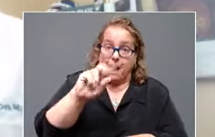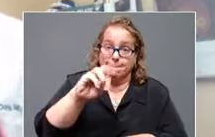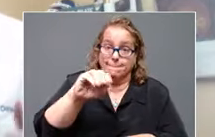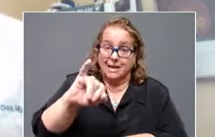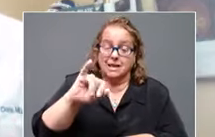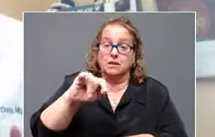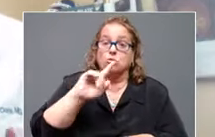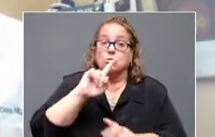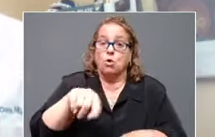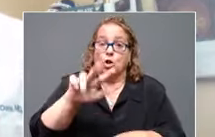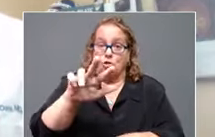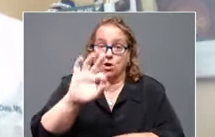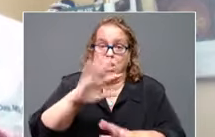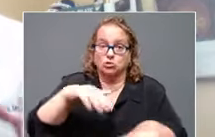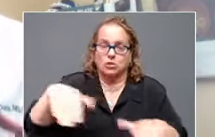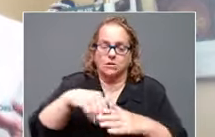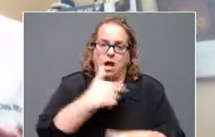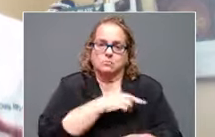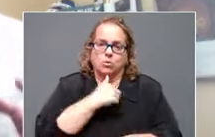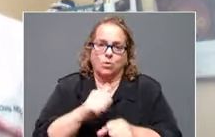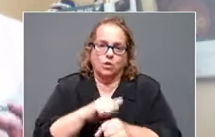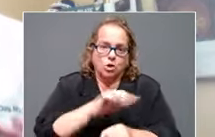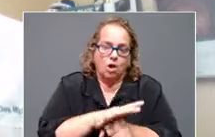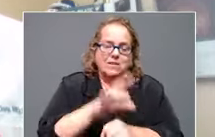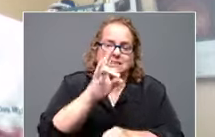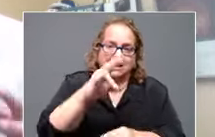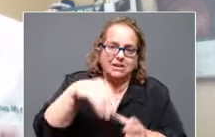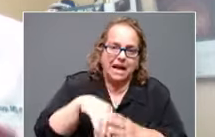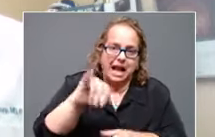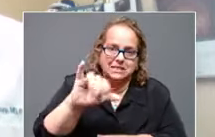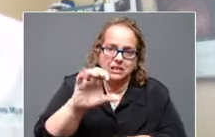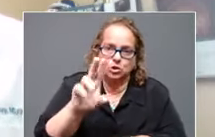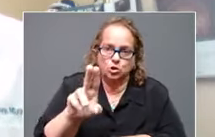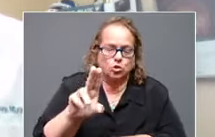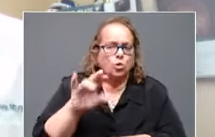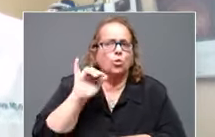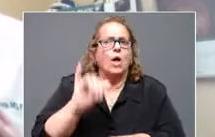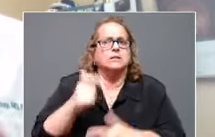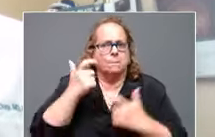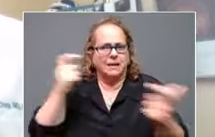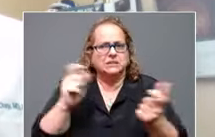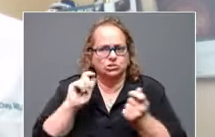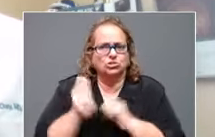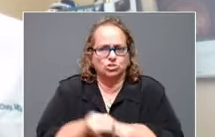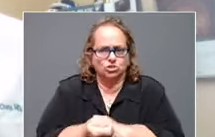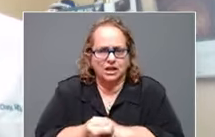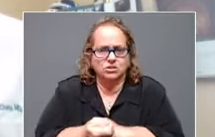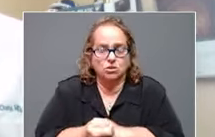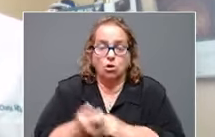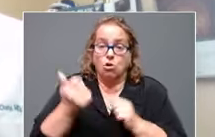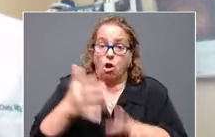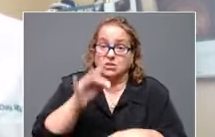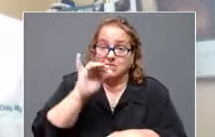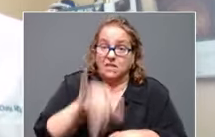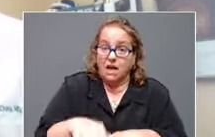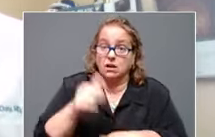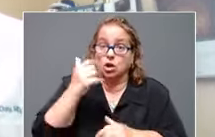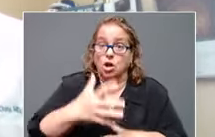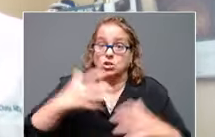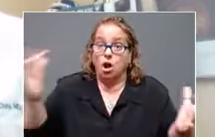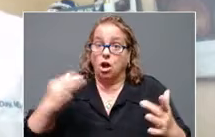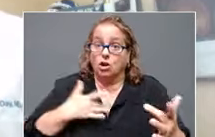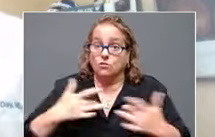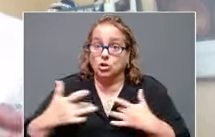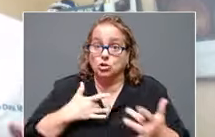children were mostly spared. But I think we've seen hot spots across the country of child cases that are coinciding with adult